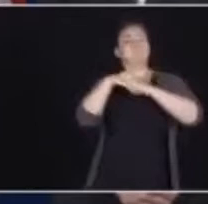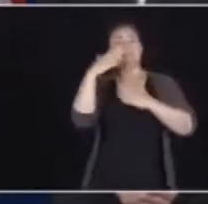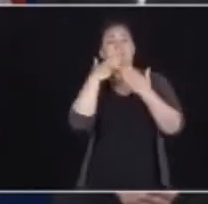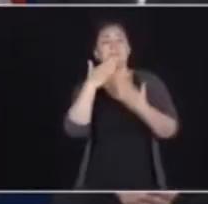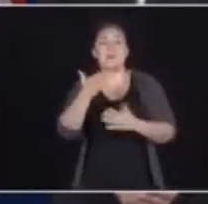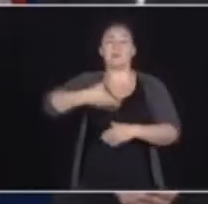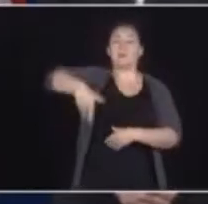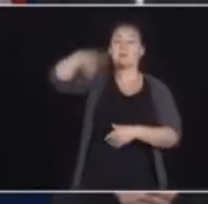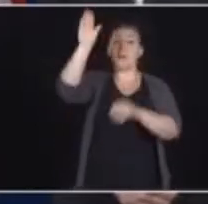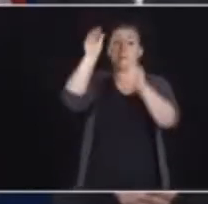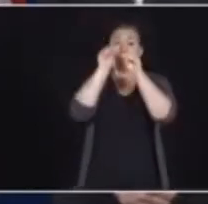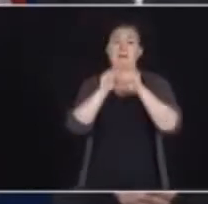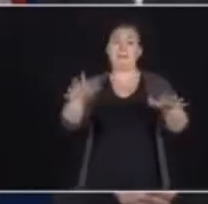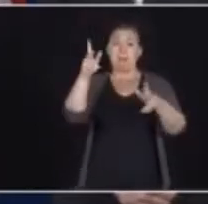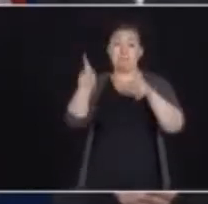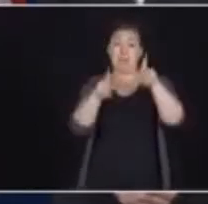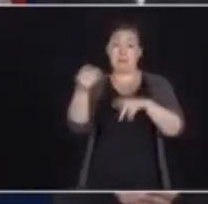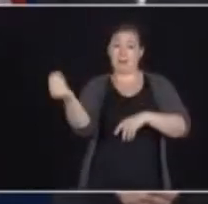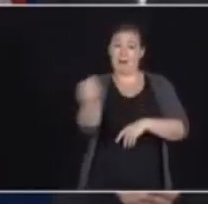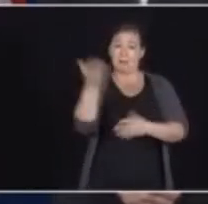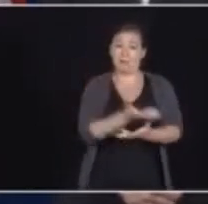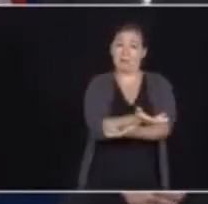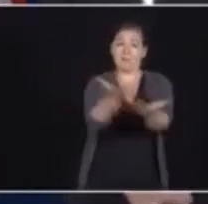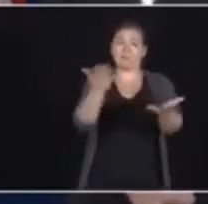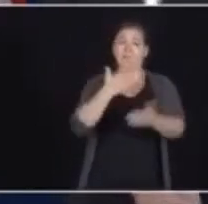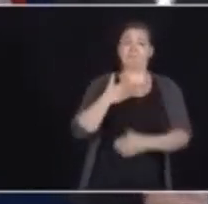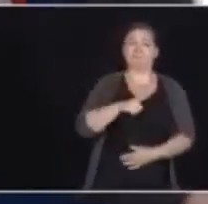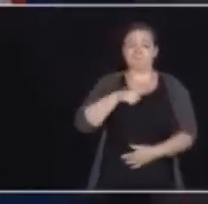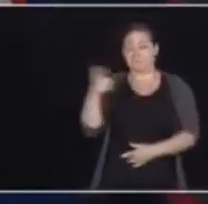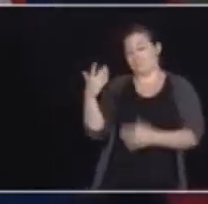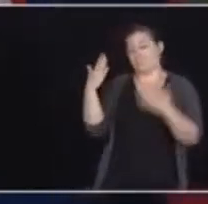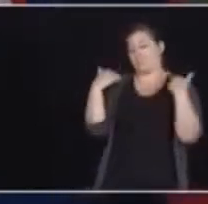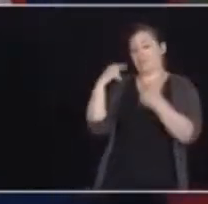of Ontario. Now I'll pass it over to Minister Fullerton.